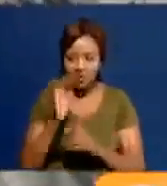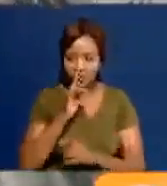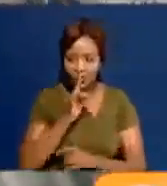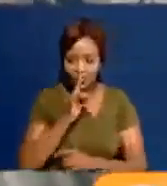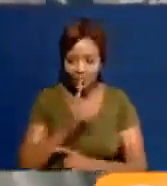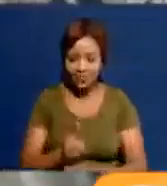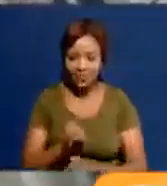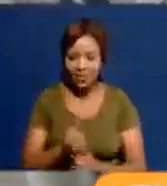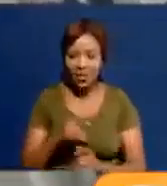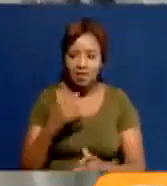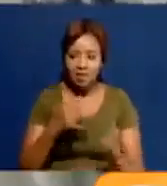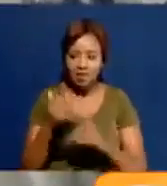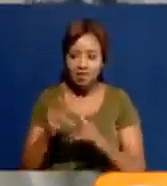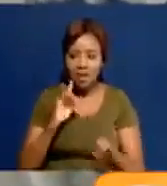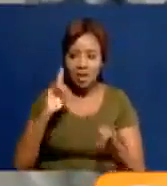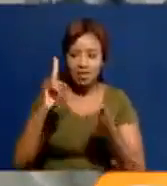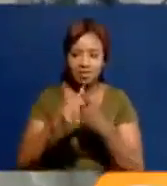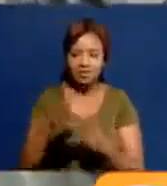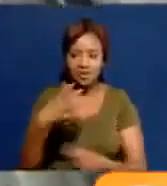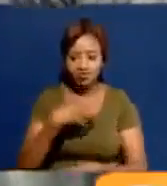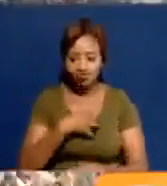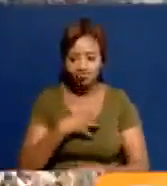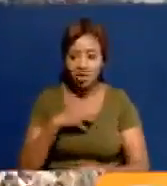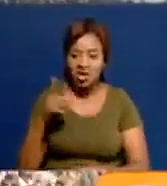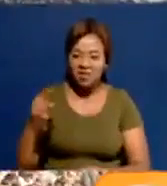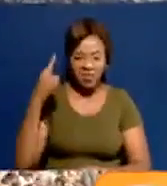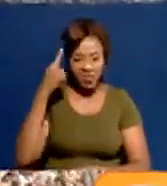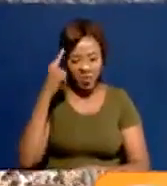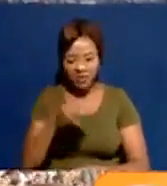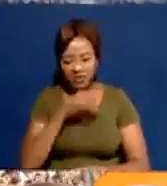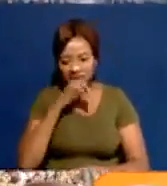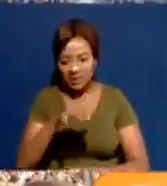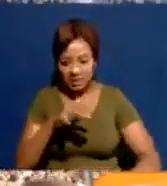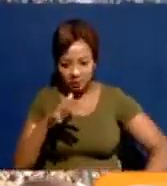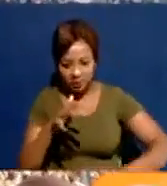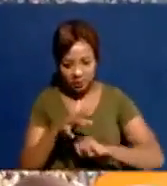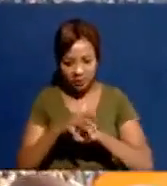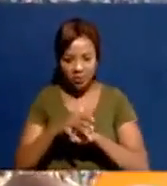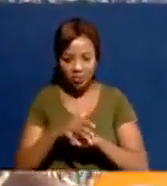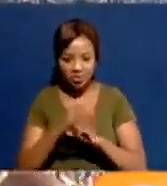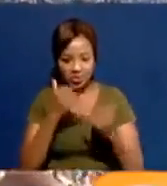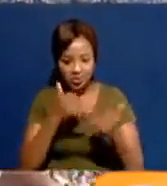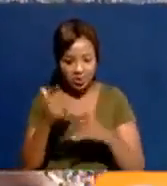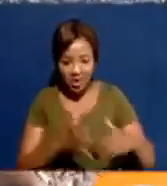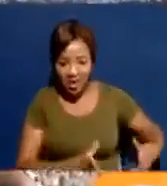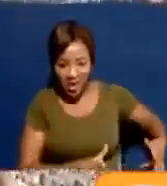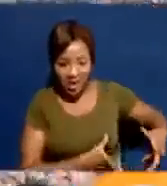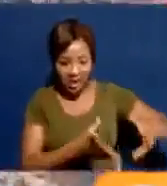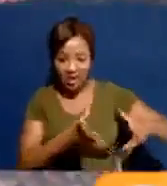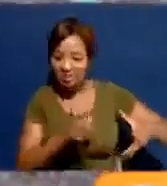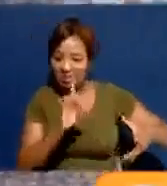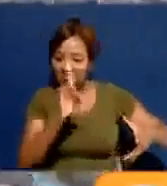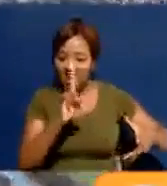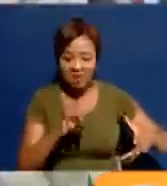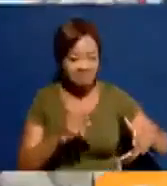played until his retirement. Lucas thought his son would follow his path in rugby, but the boy was put on a different